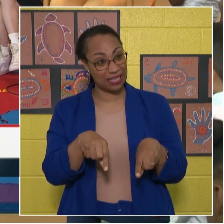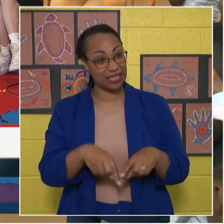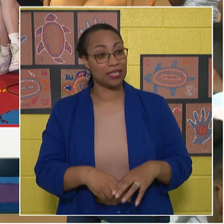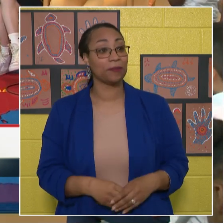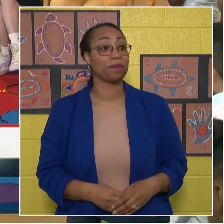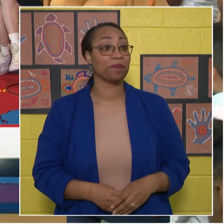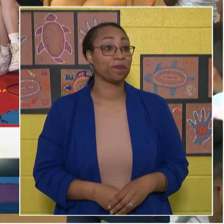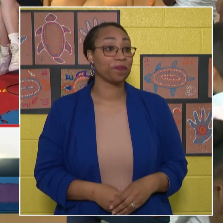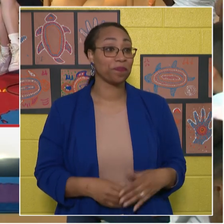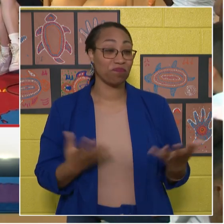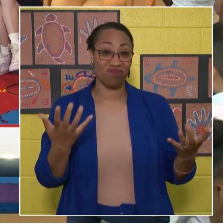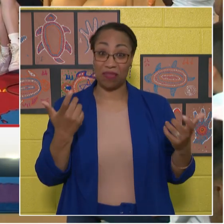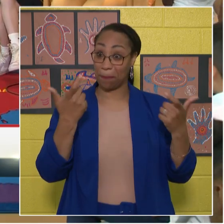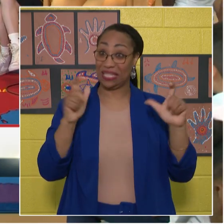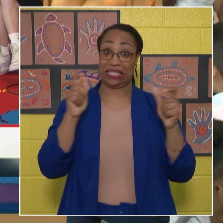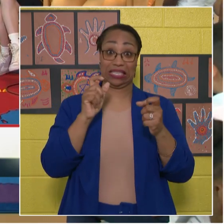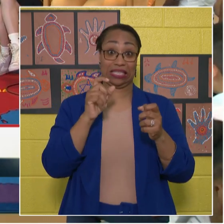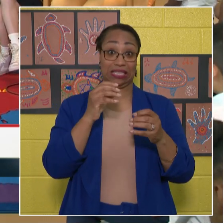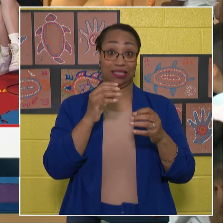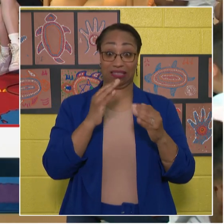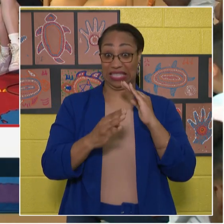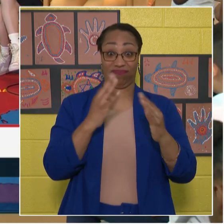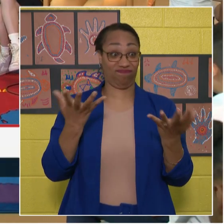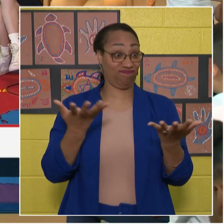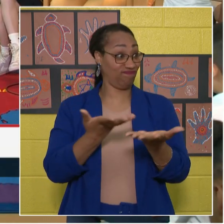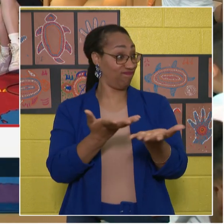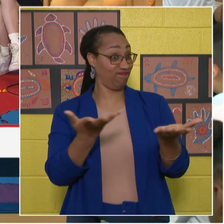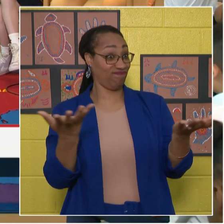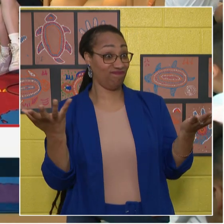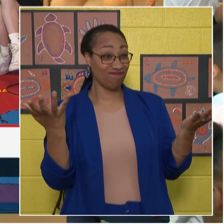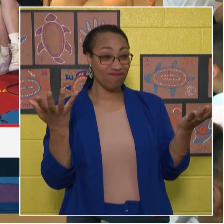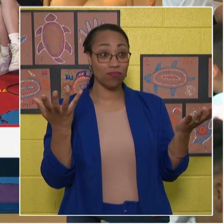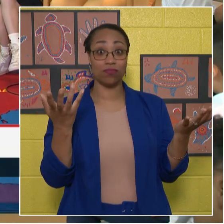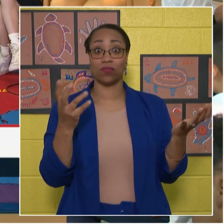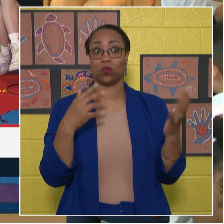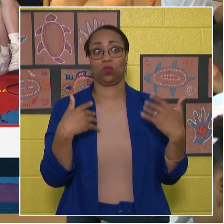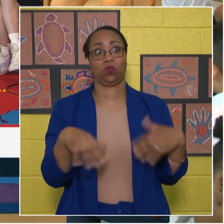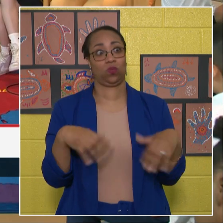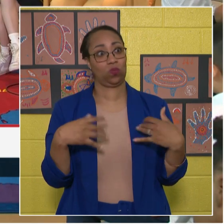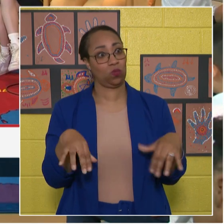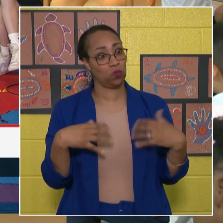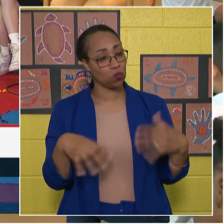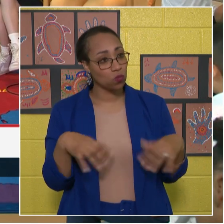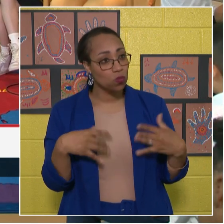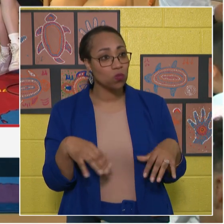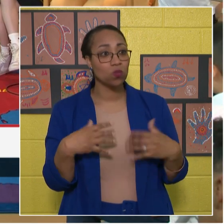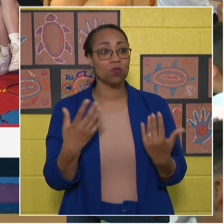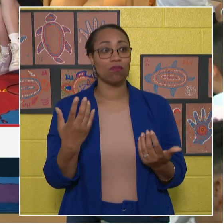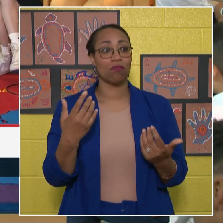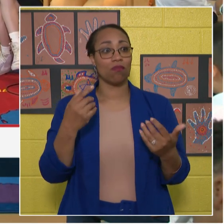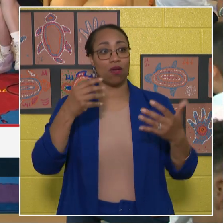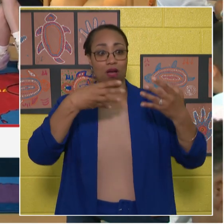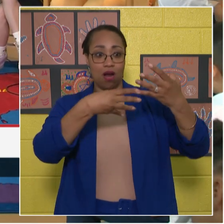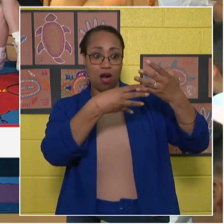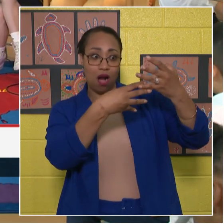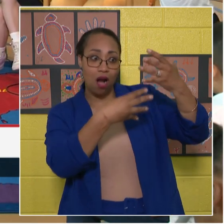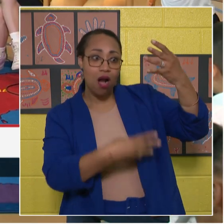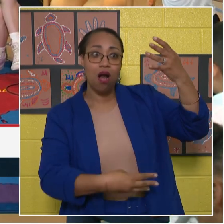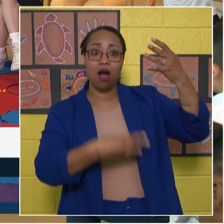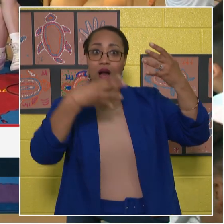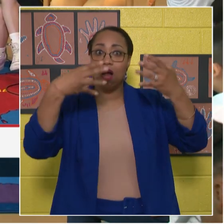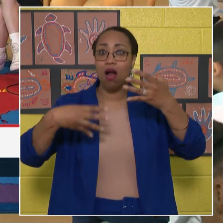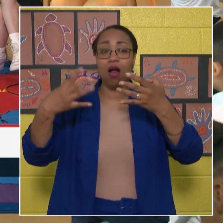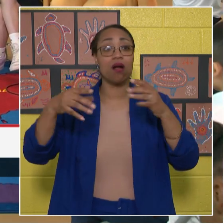city. We are an urban city. We have a lot of politics on the national